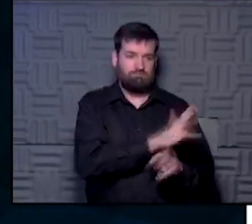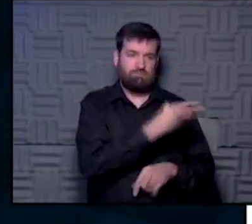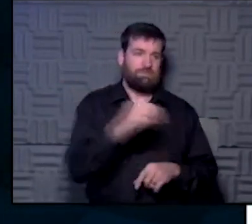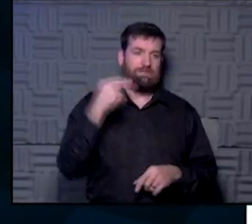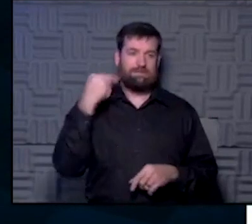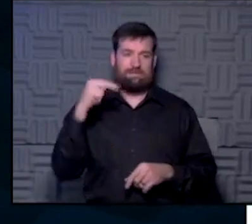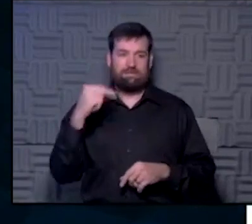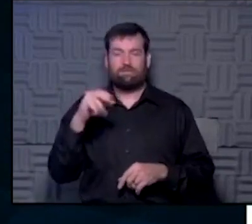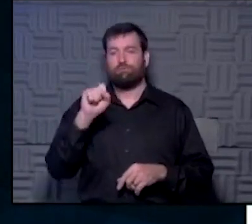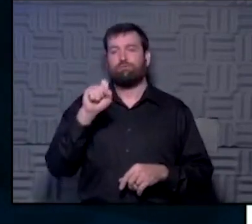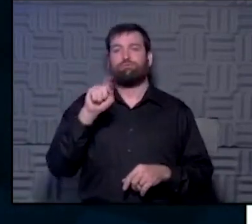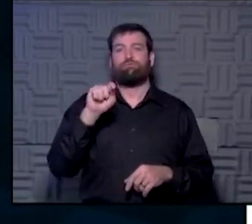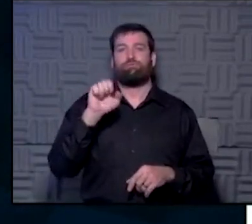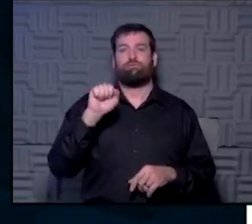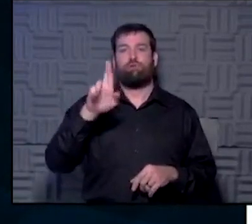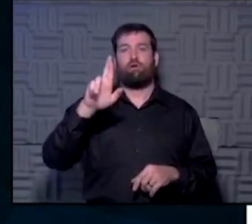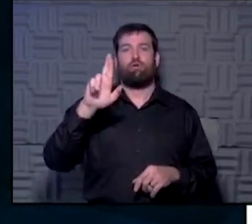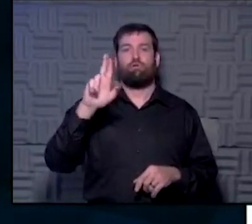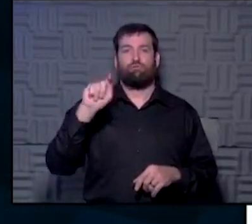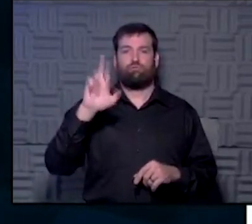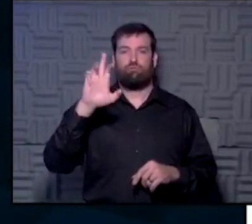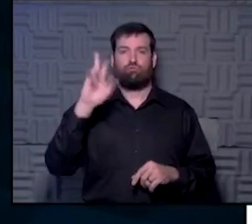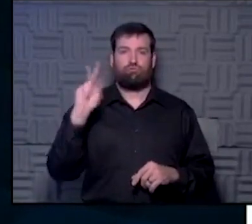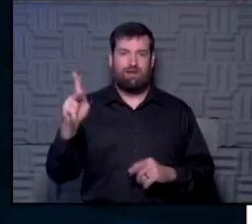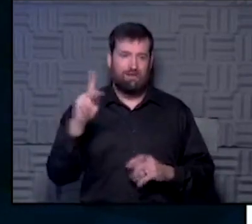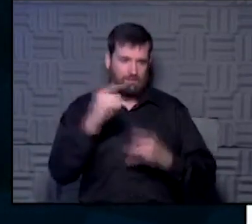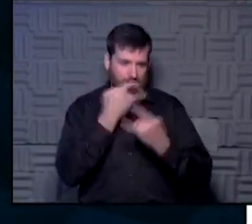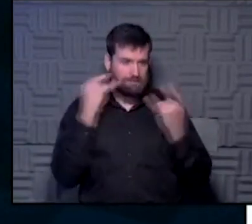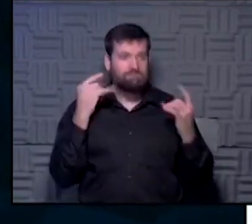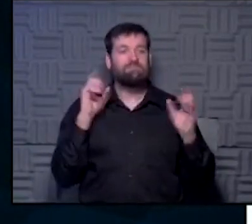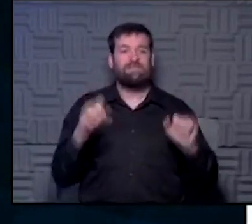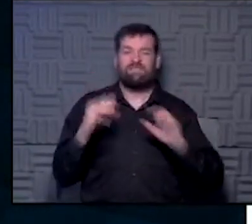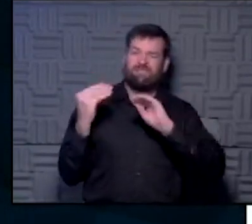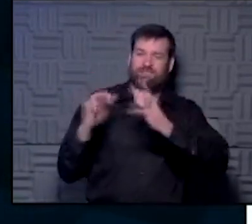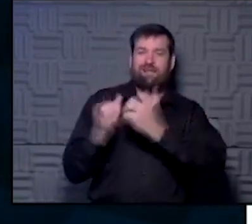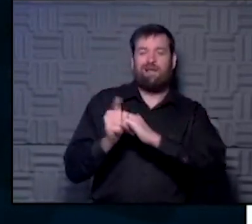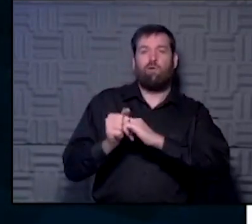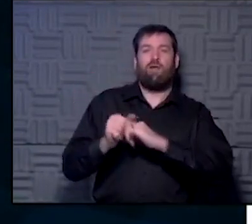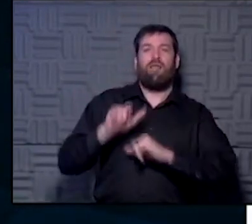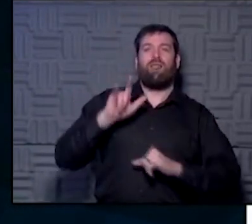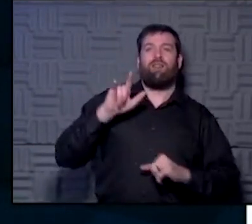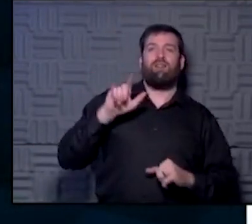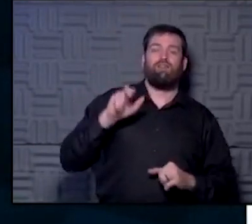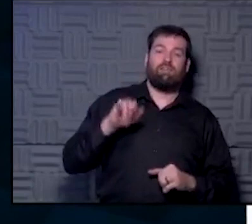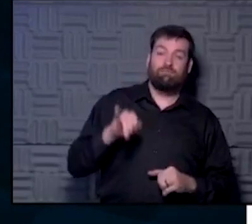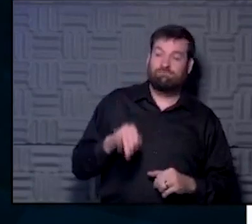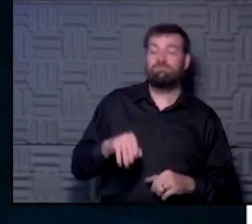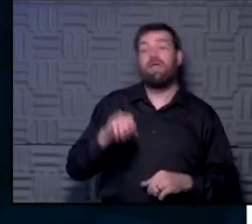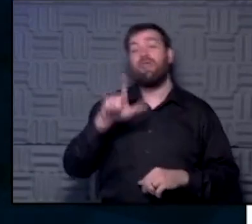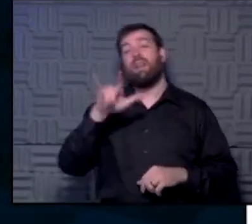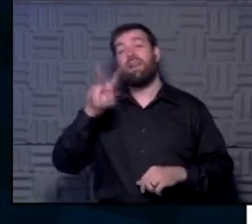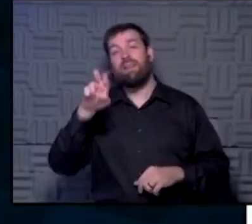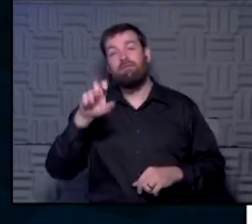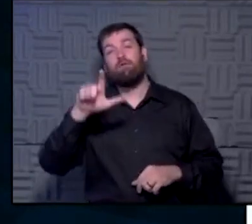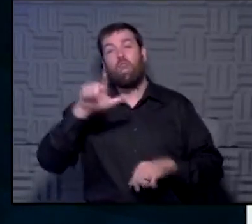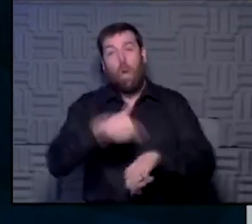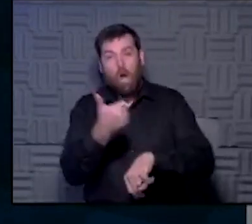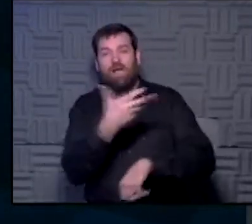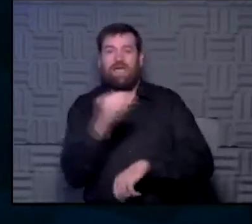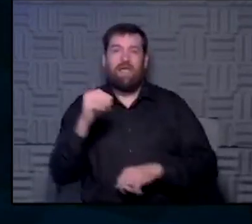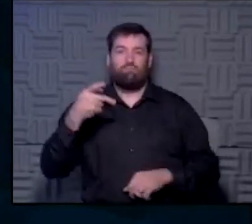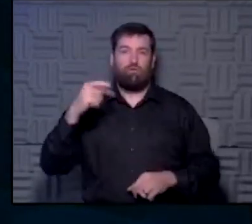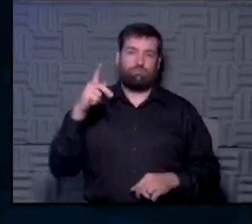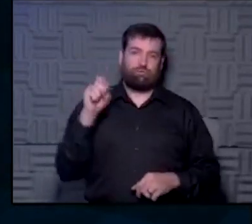our Star Trek masks so I can teach her how to live long and prosper. She can almost do the hand sign." And we